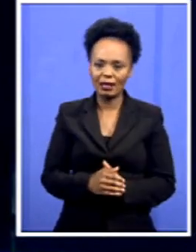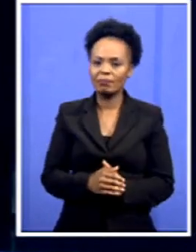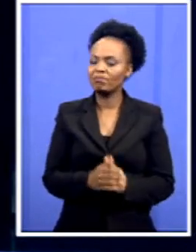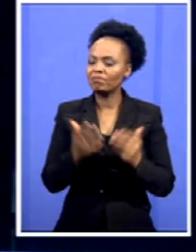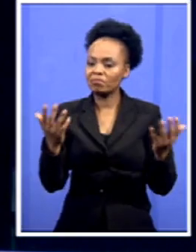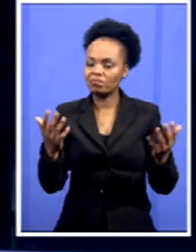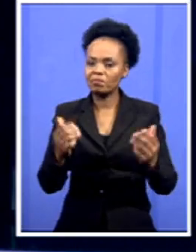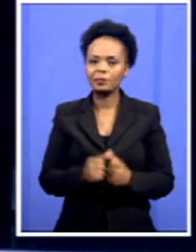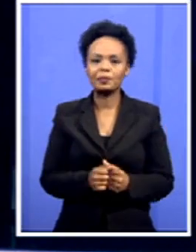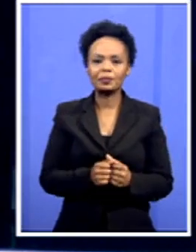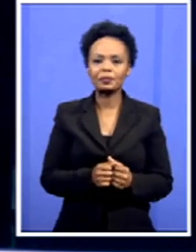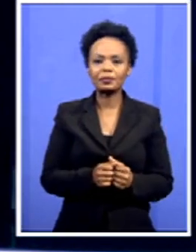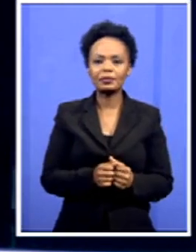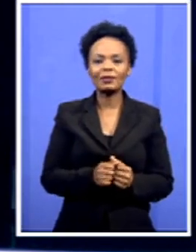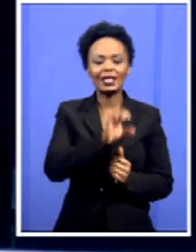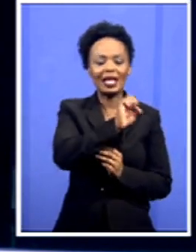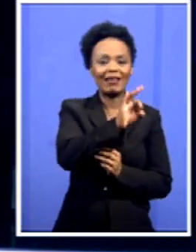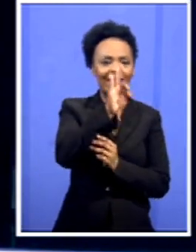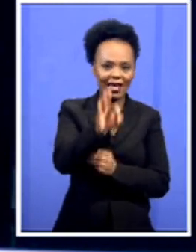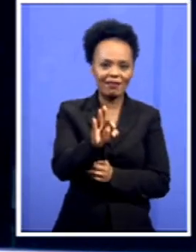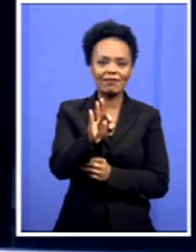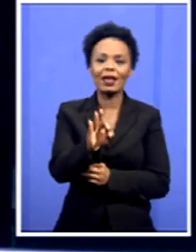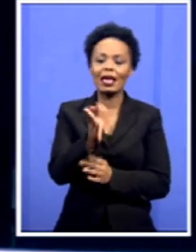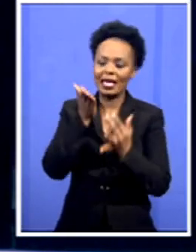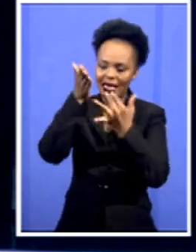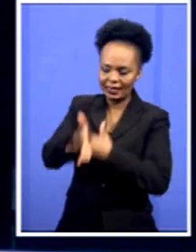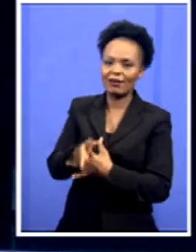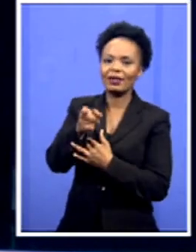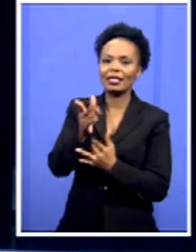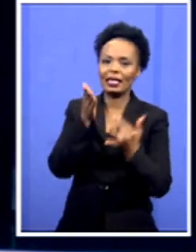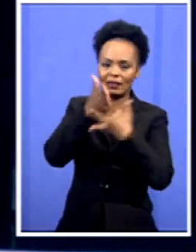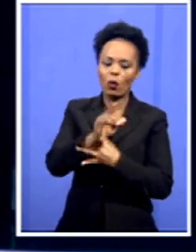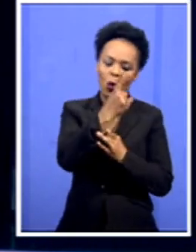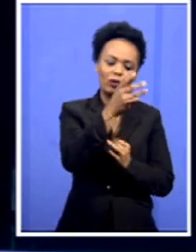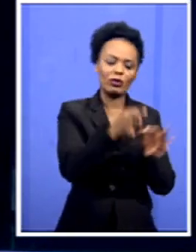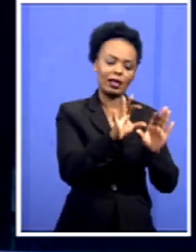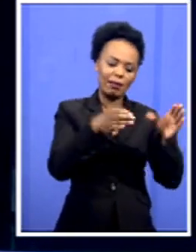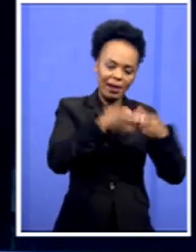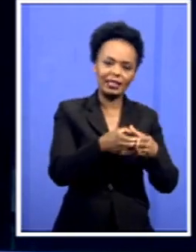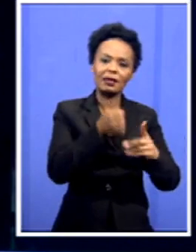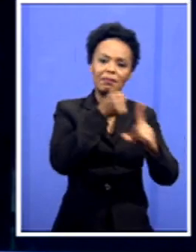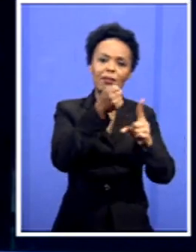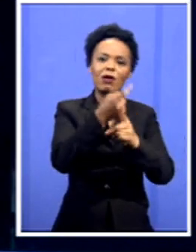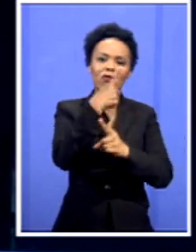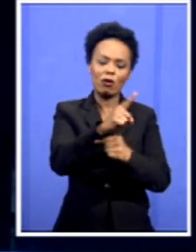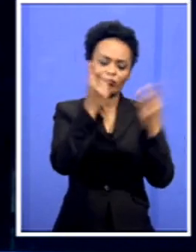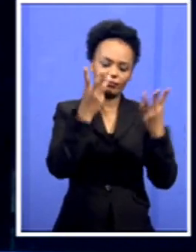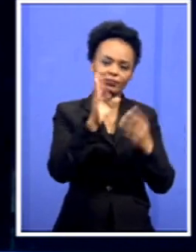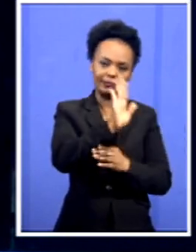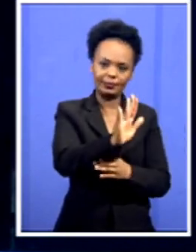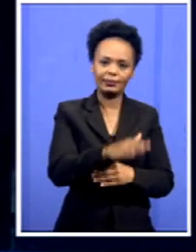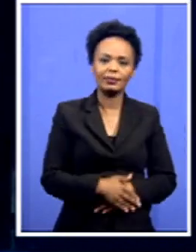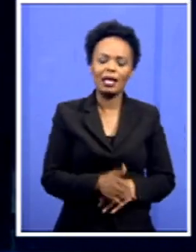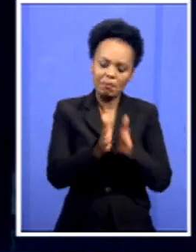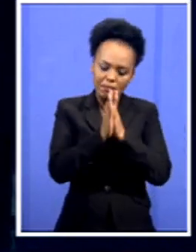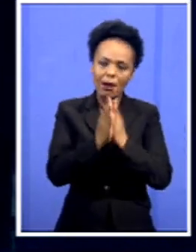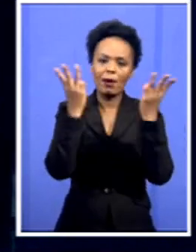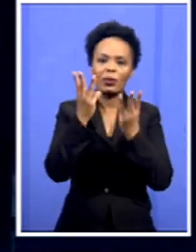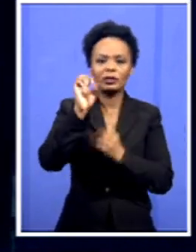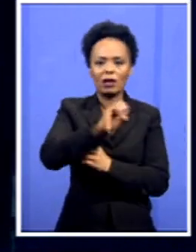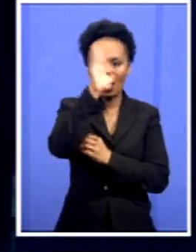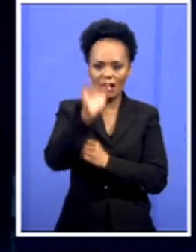then the EFF comes in as an only political party that is fighting for their will, and we are urging the people of South Africa